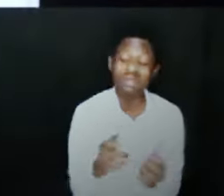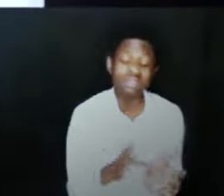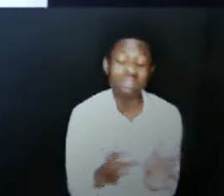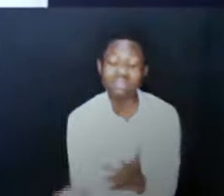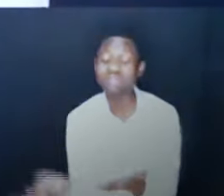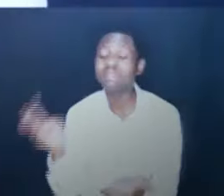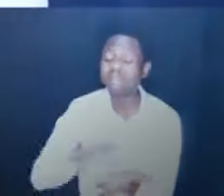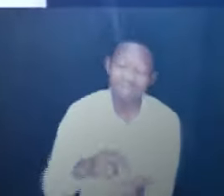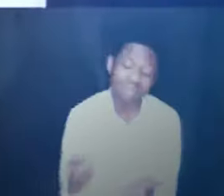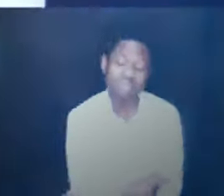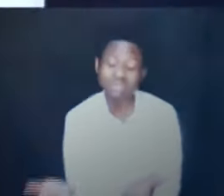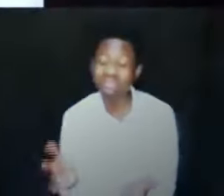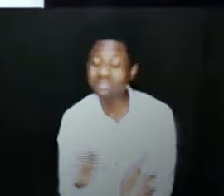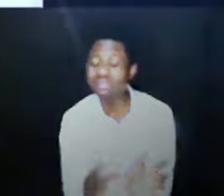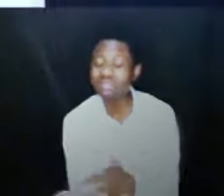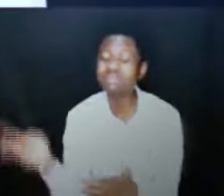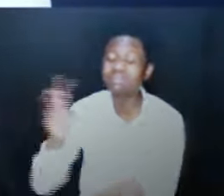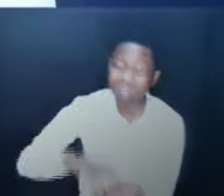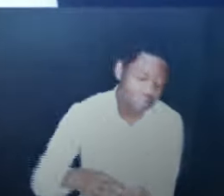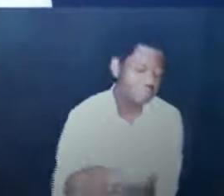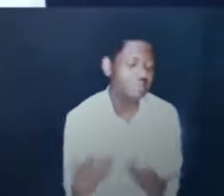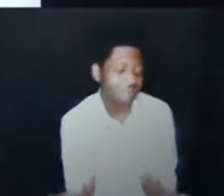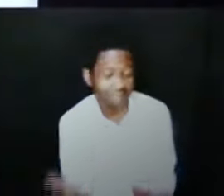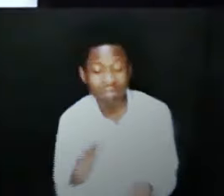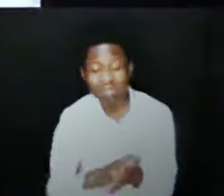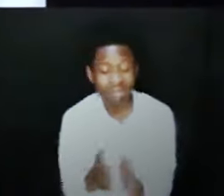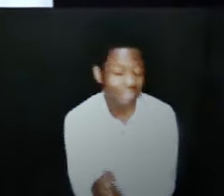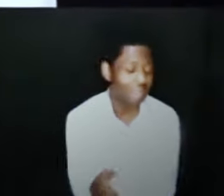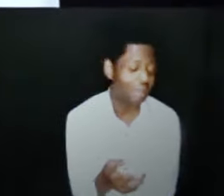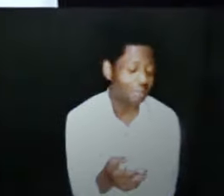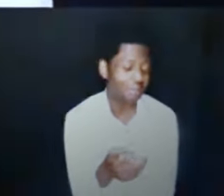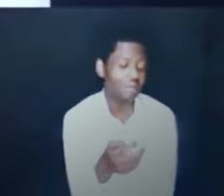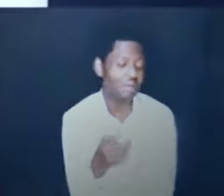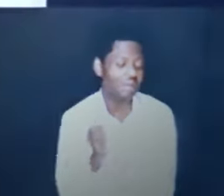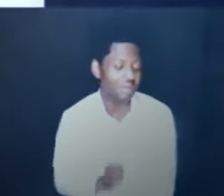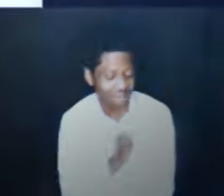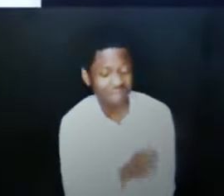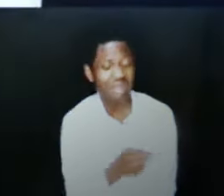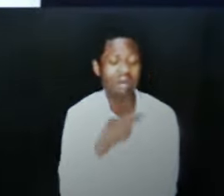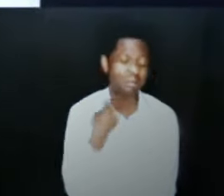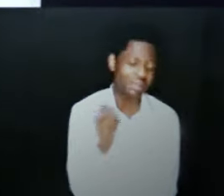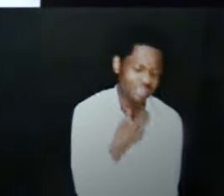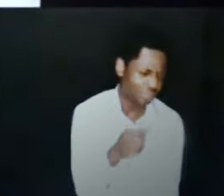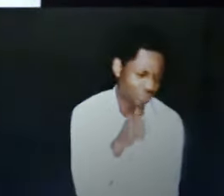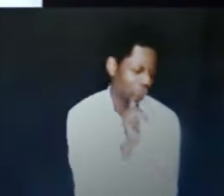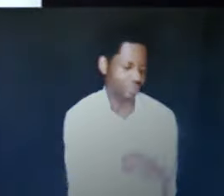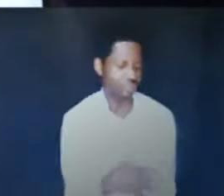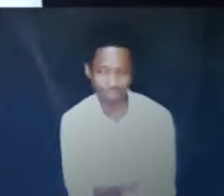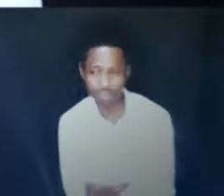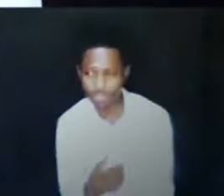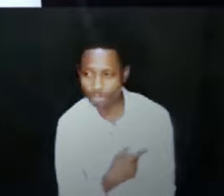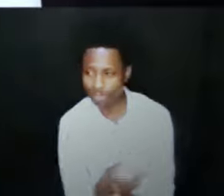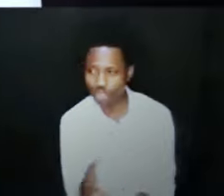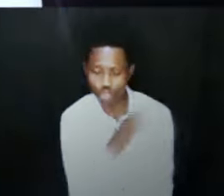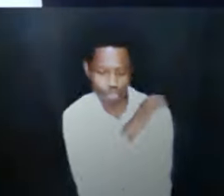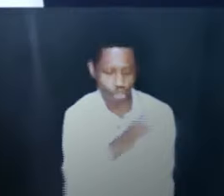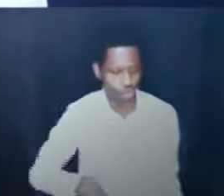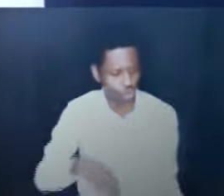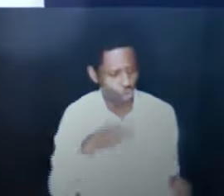or any other thing, or becoming an elder, a pastor, and all that. The demand of the cross is what?